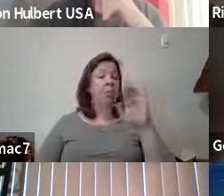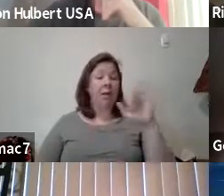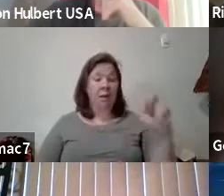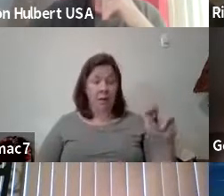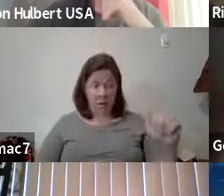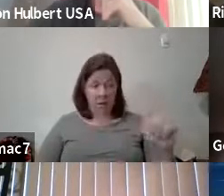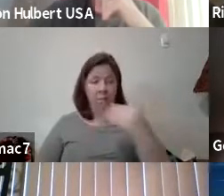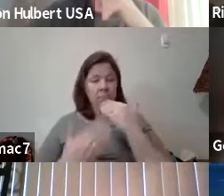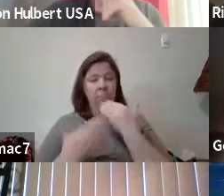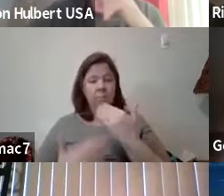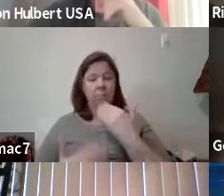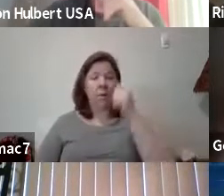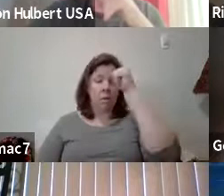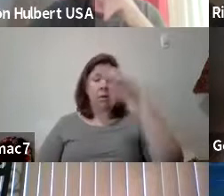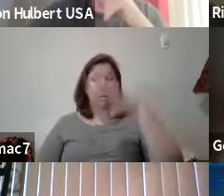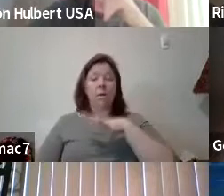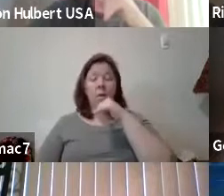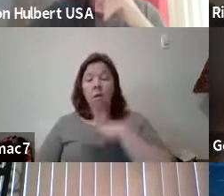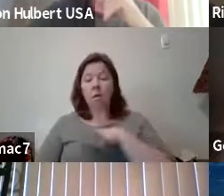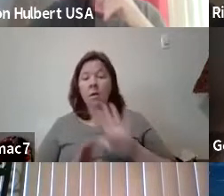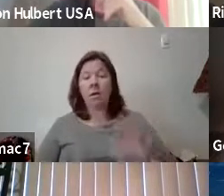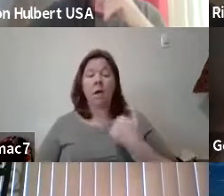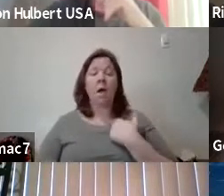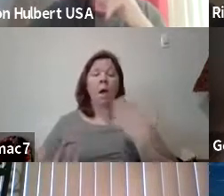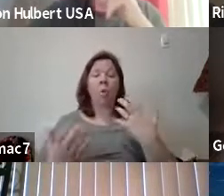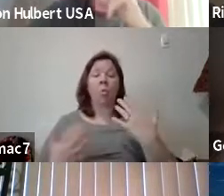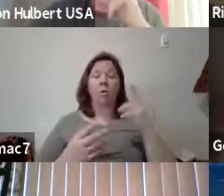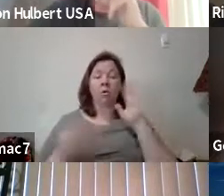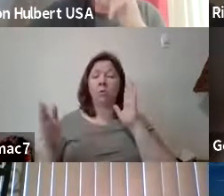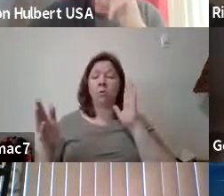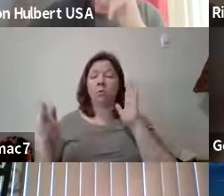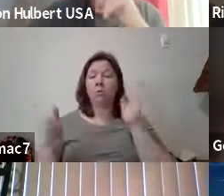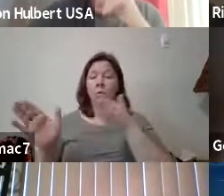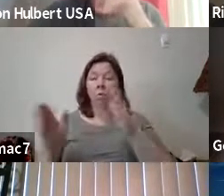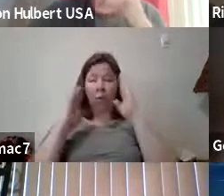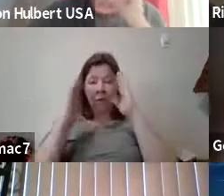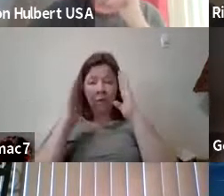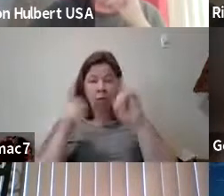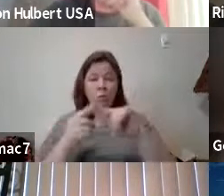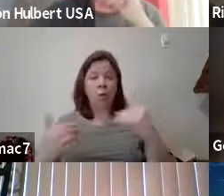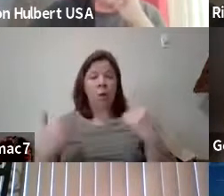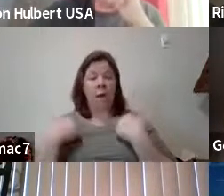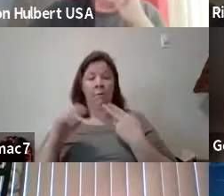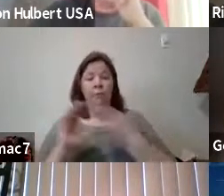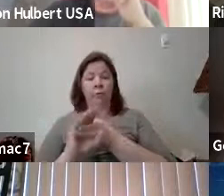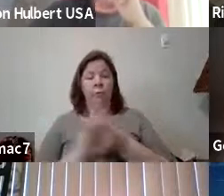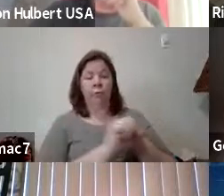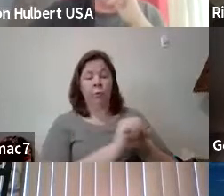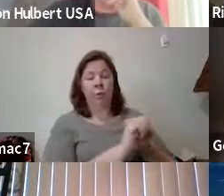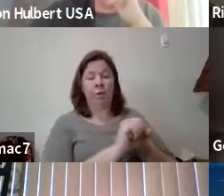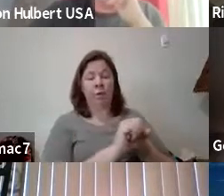delivery. Ladies and gentlemen, I'd just like to draw your attention for all those who have joined